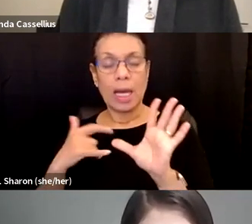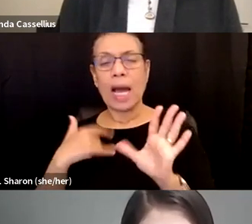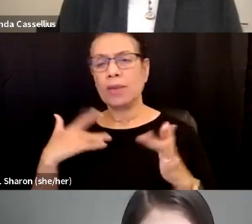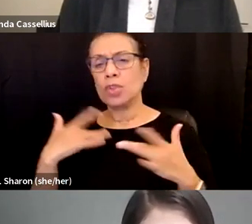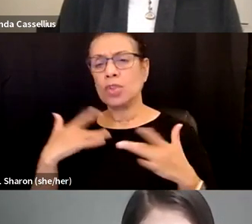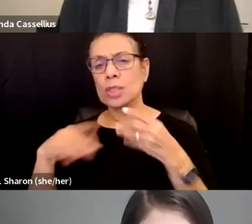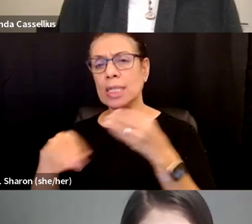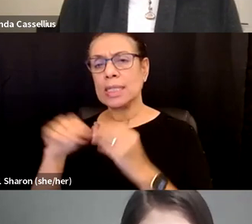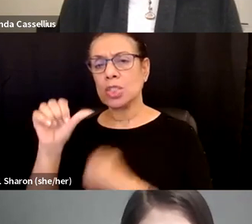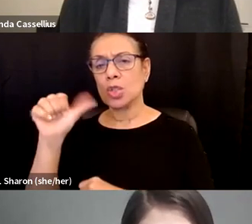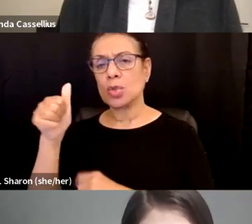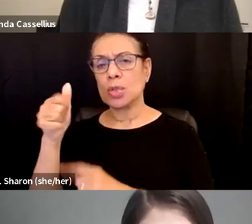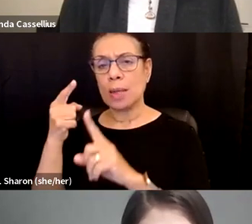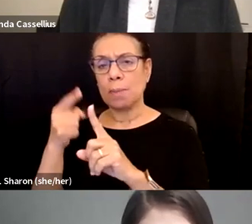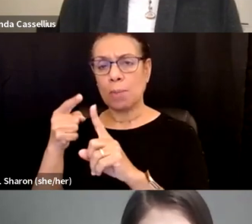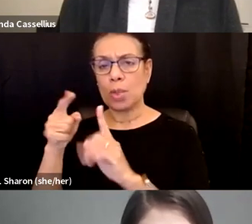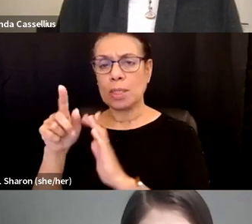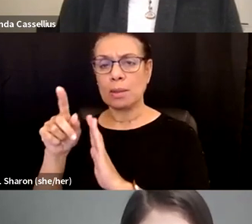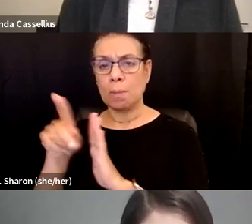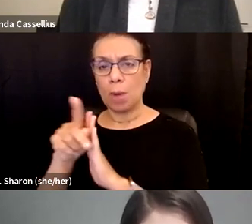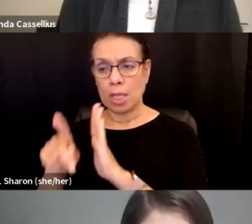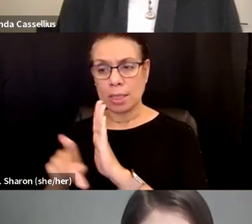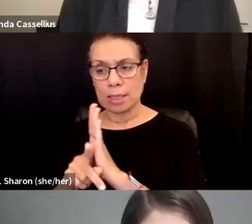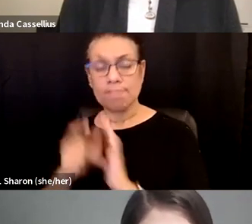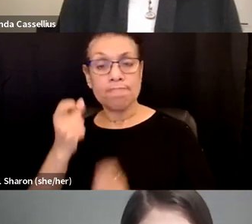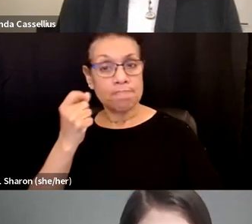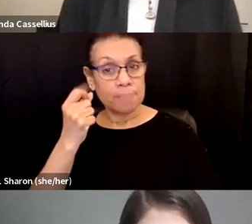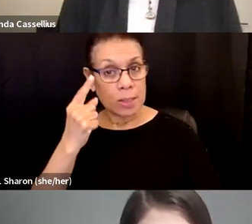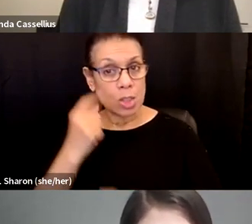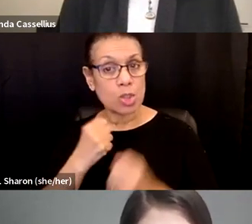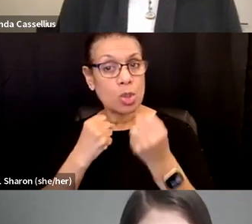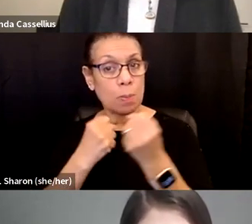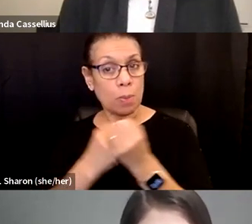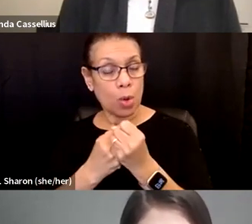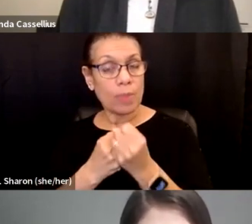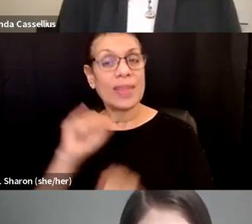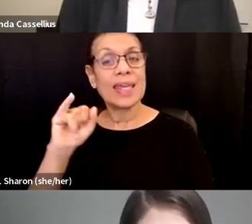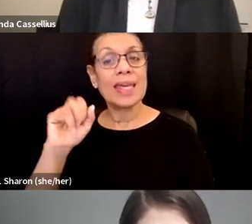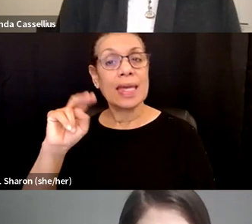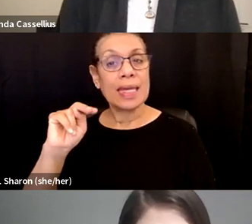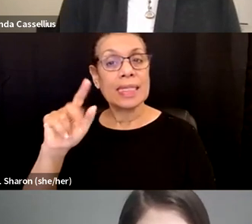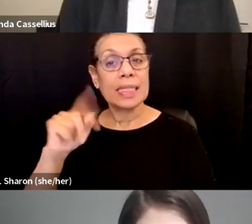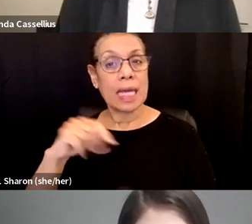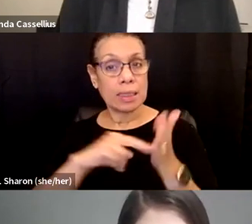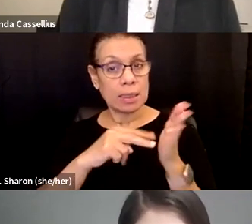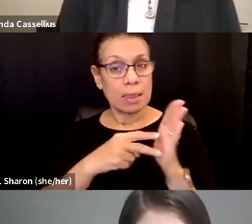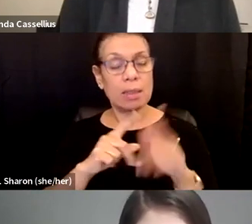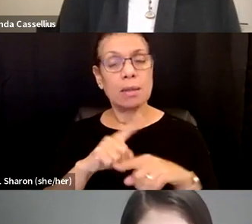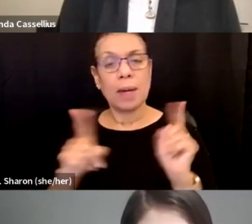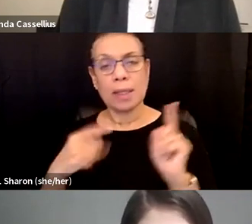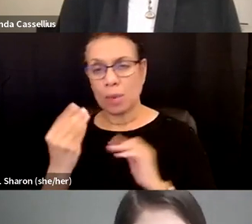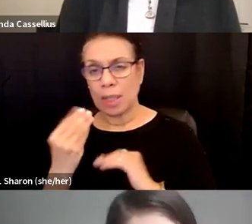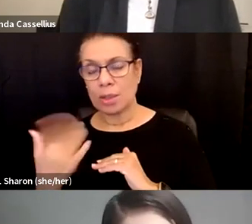10 points policy for exam school admission i understand and support the original intent of the 10 points but i want to outline two issues